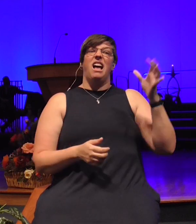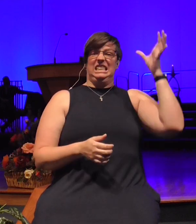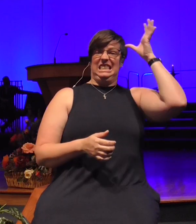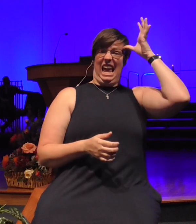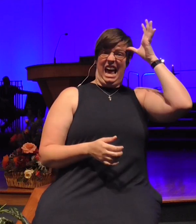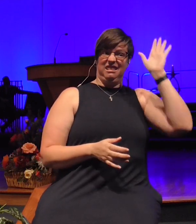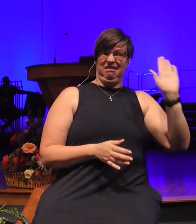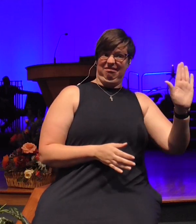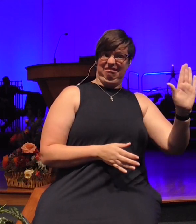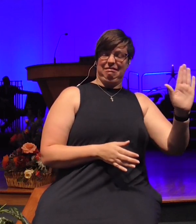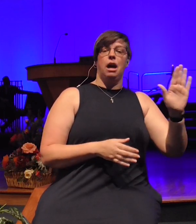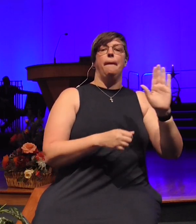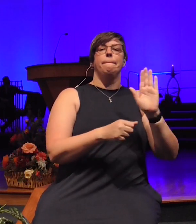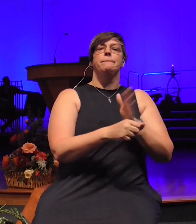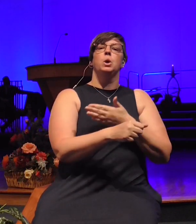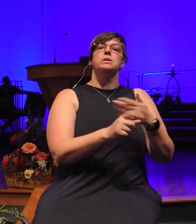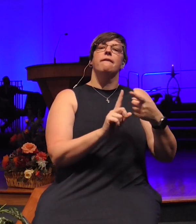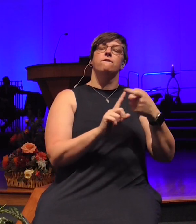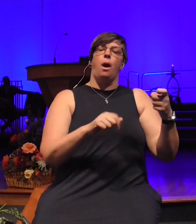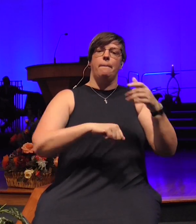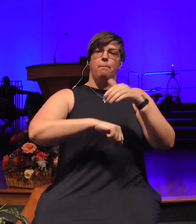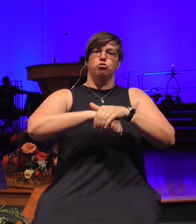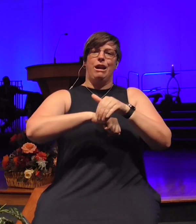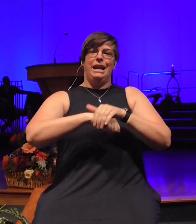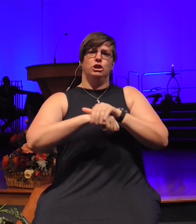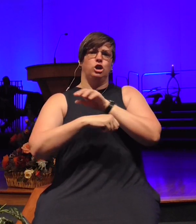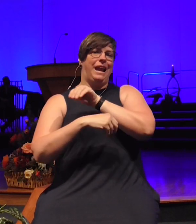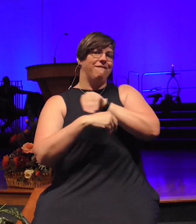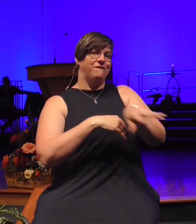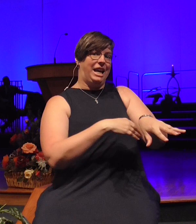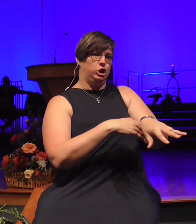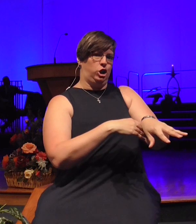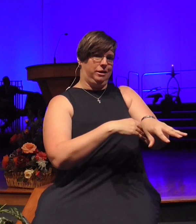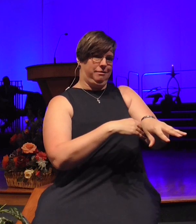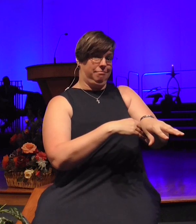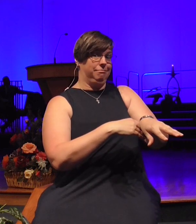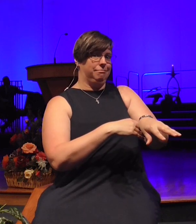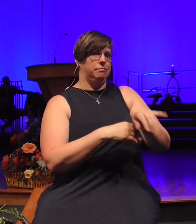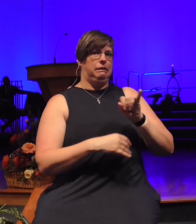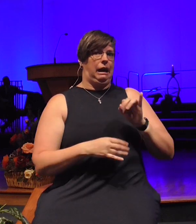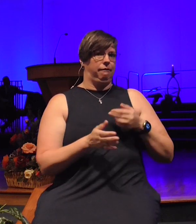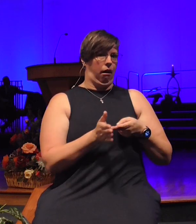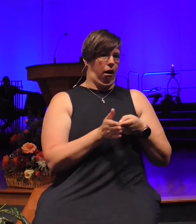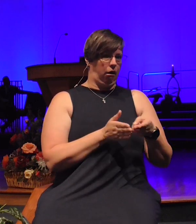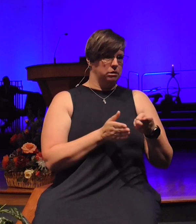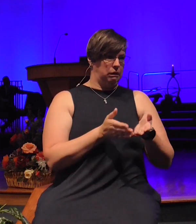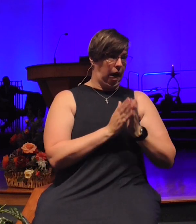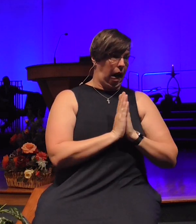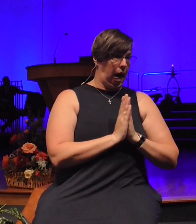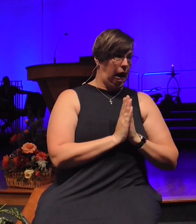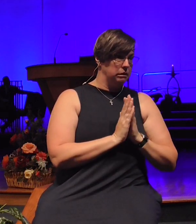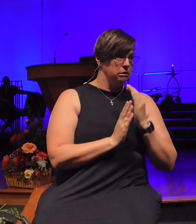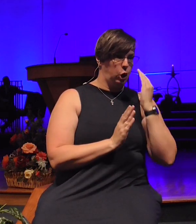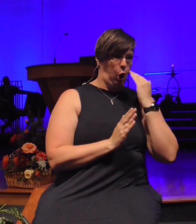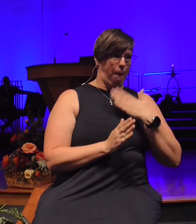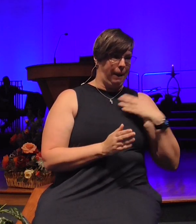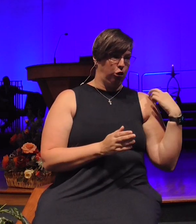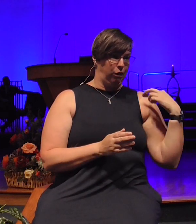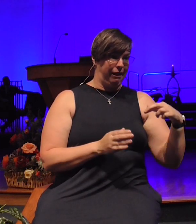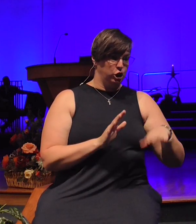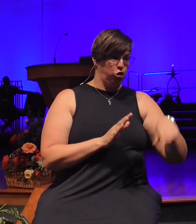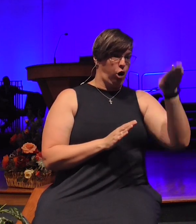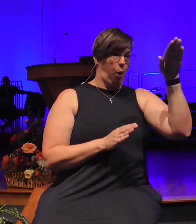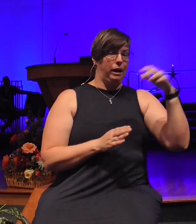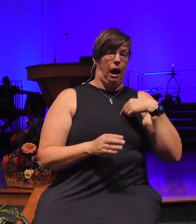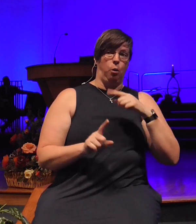collection was the music of the British invasion. If I had honestly asked you, if you had asked me what my religion